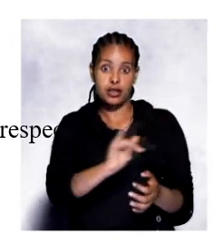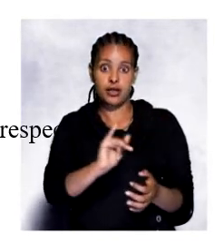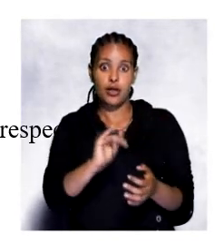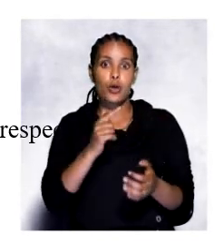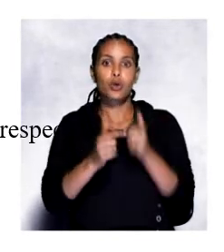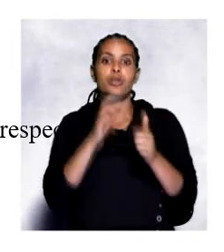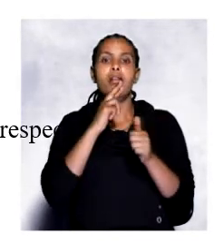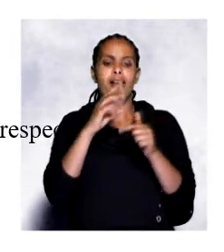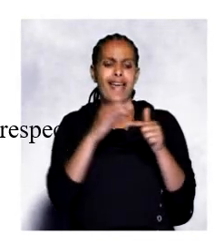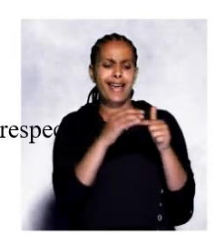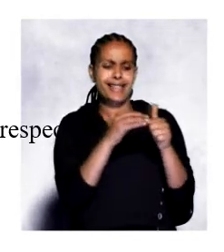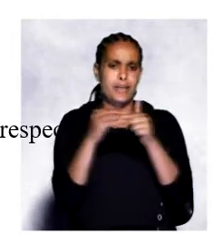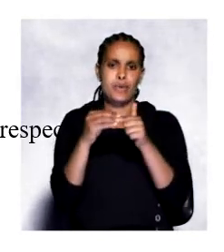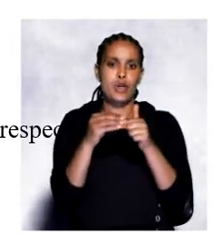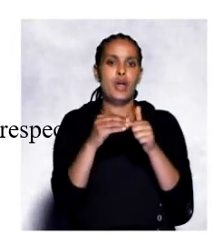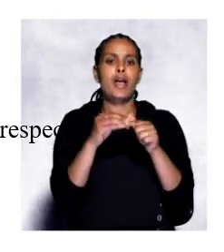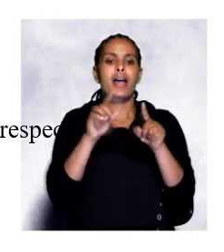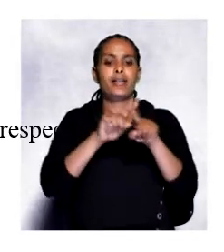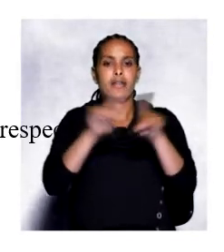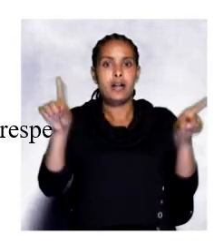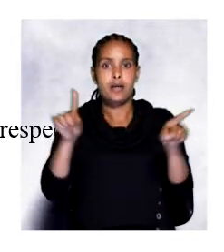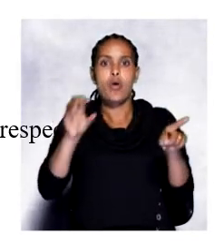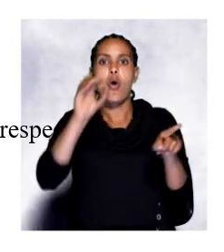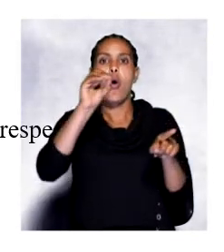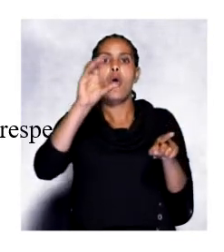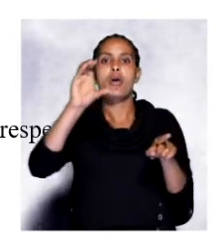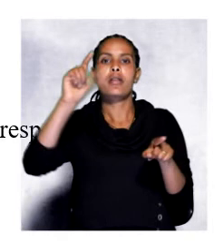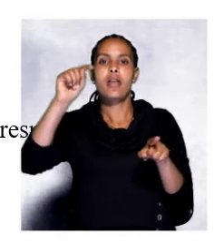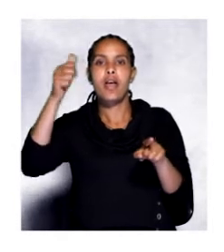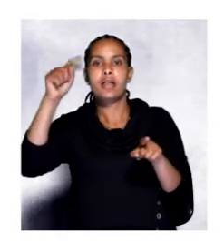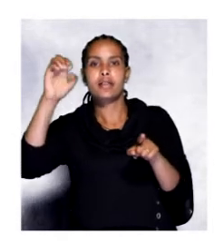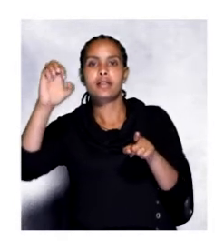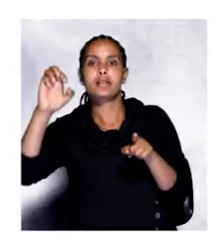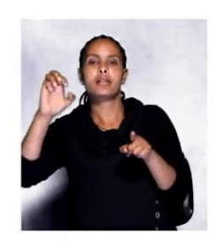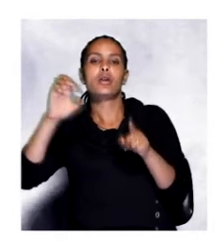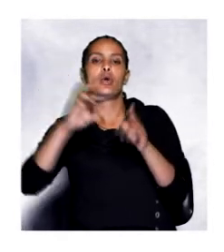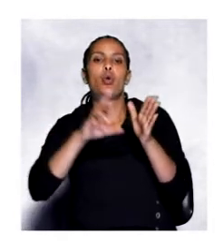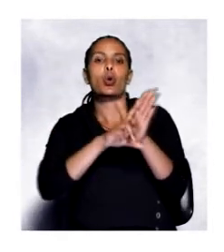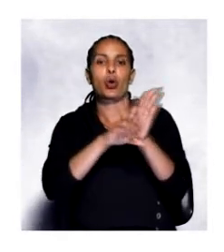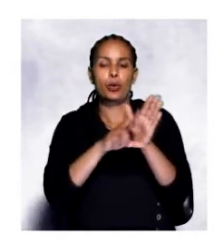which are exception to the octet rule.